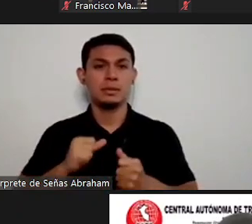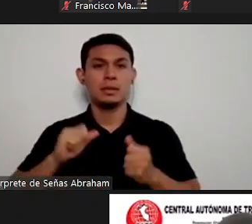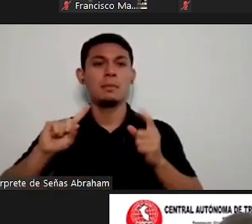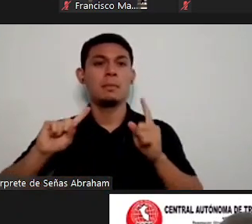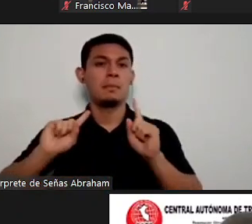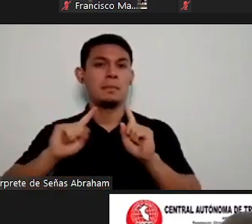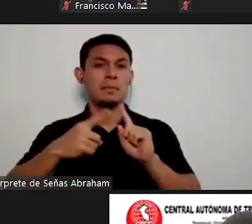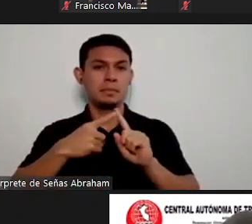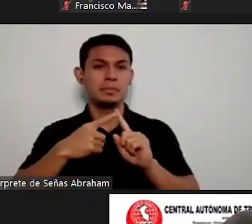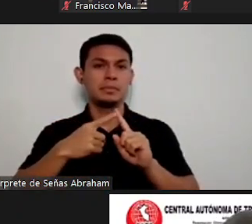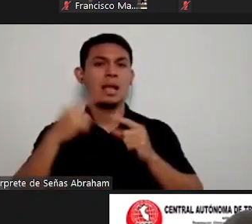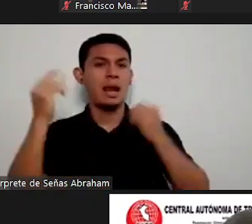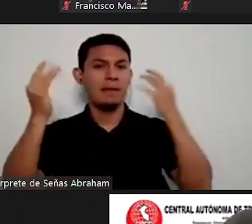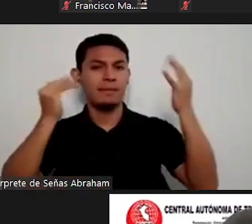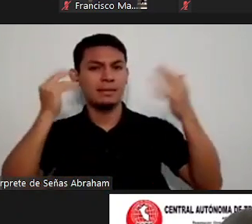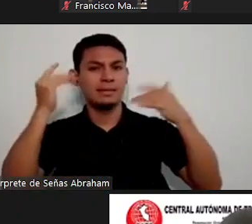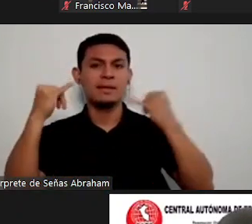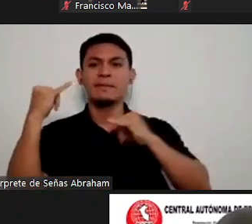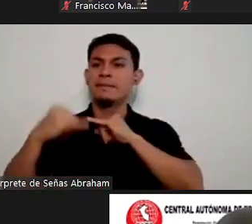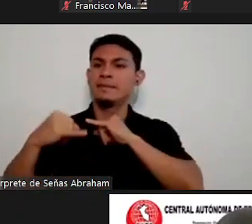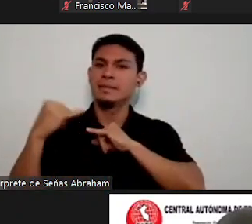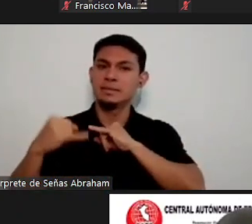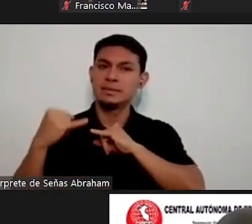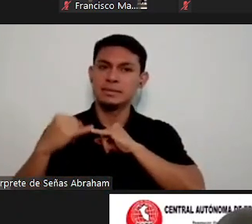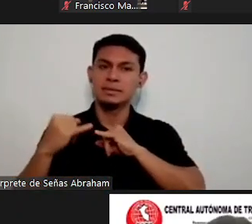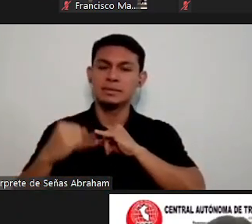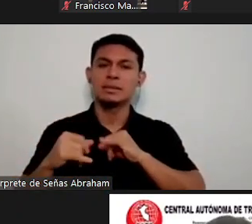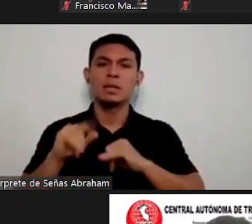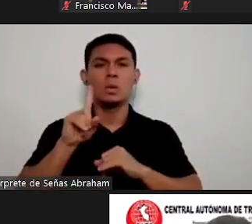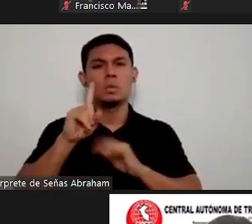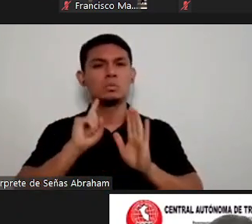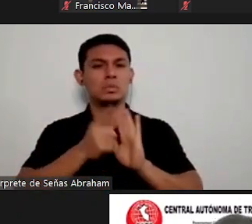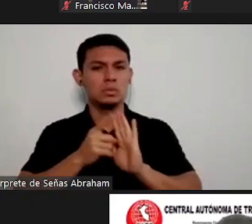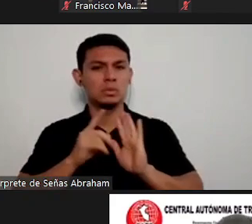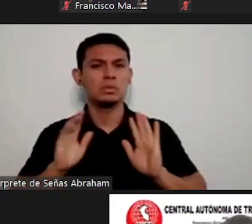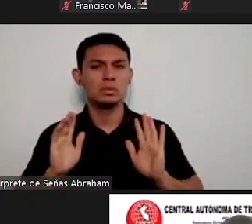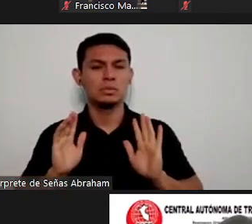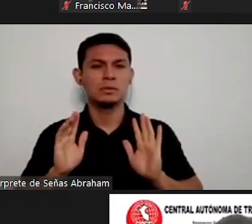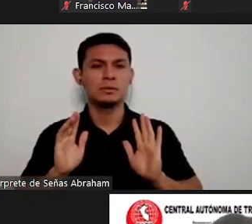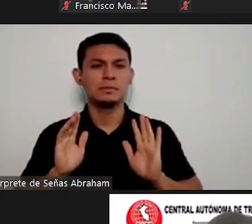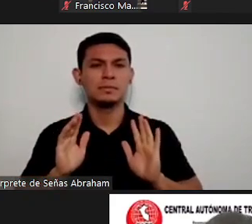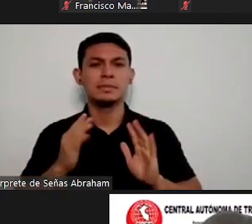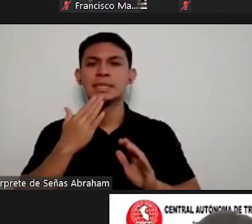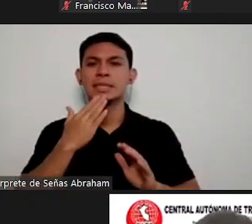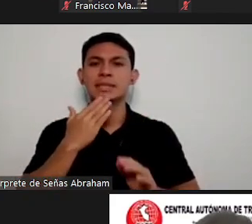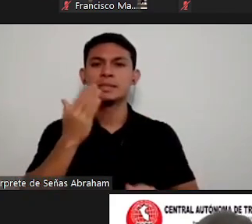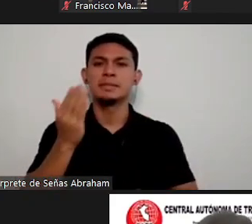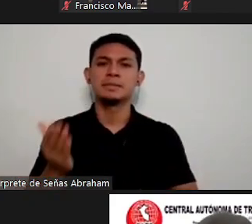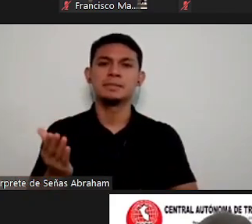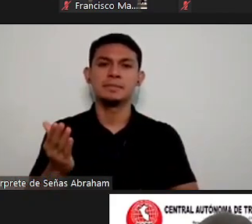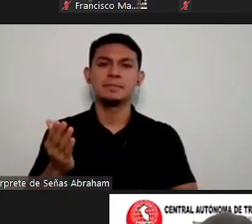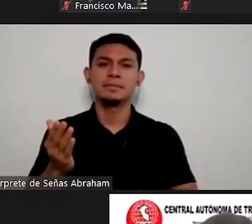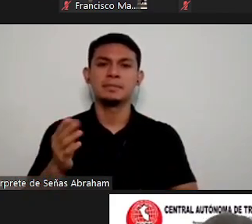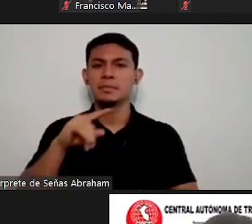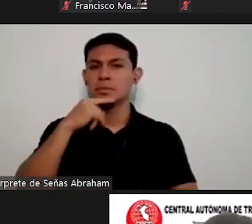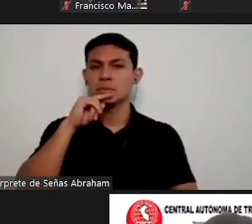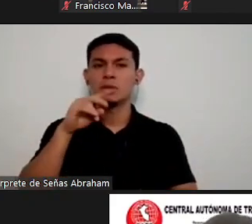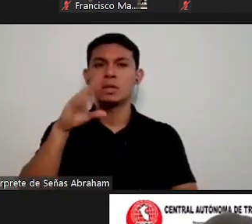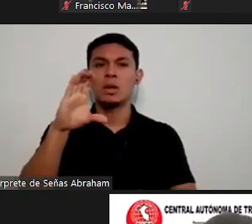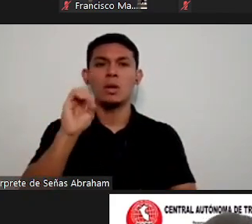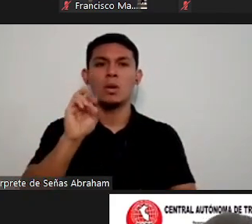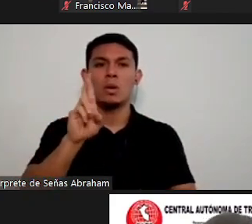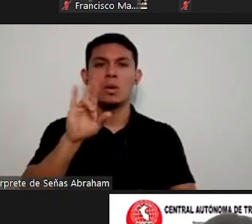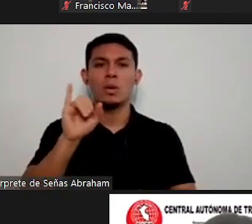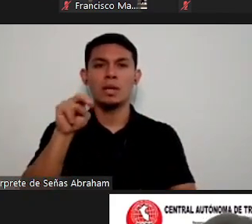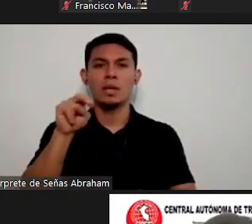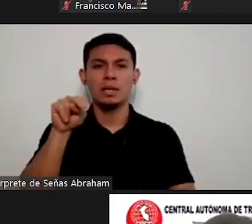i would like to invite the first some your final thoughts for just one minute uh we will start